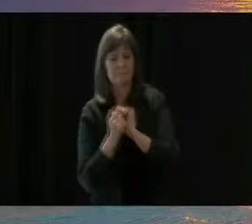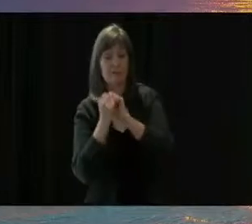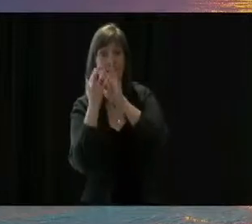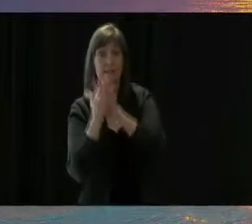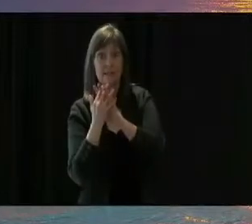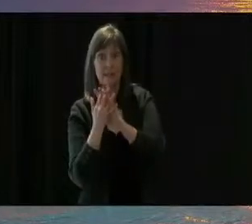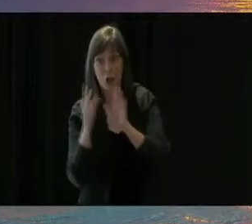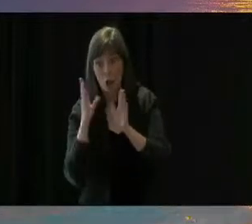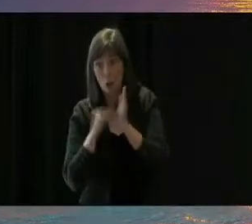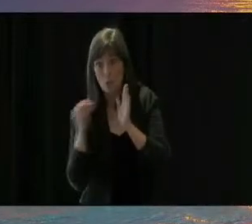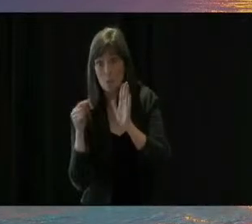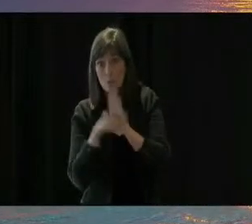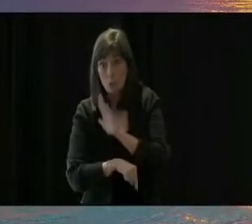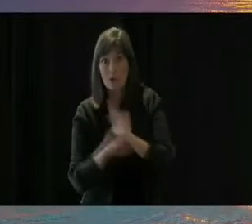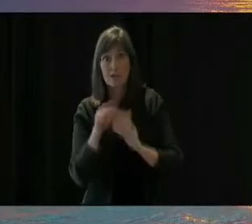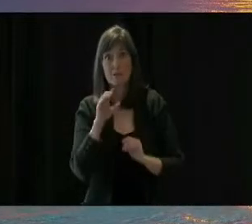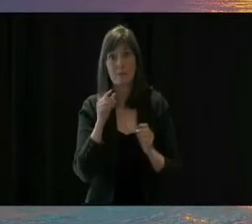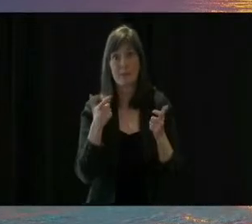thebigresetnl.ca.